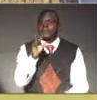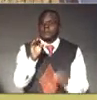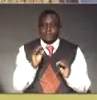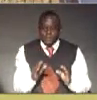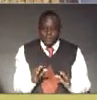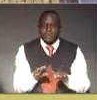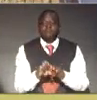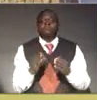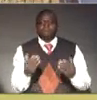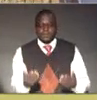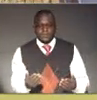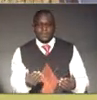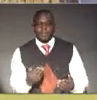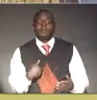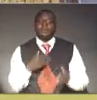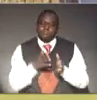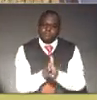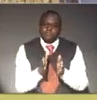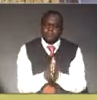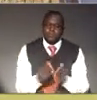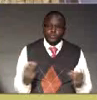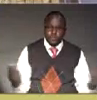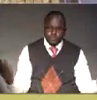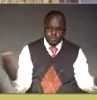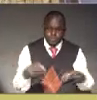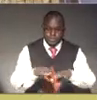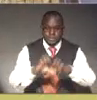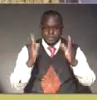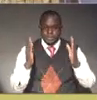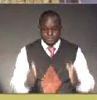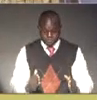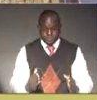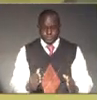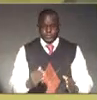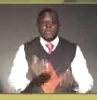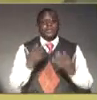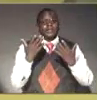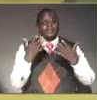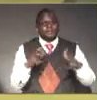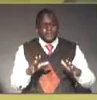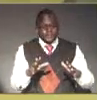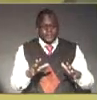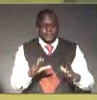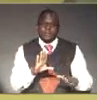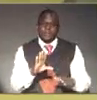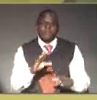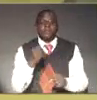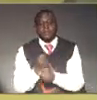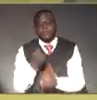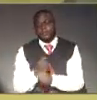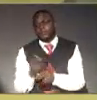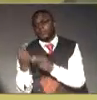itself. So he had to explain it to them. To him, he was finishing the course that brought him on